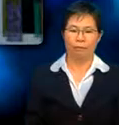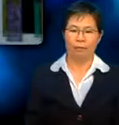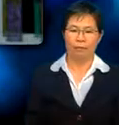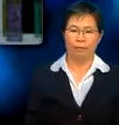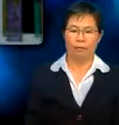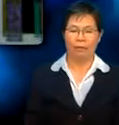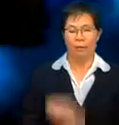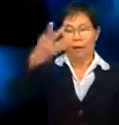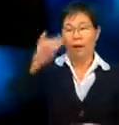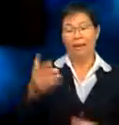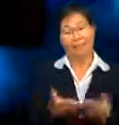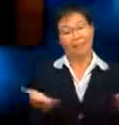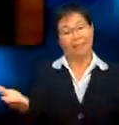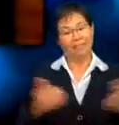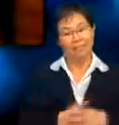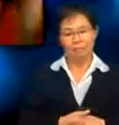Hi there.